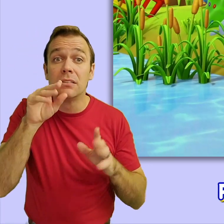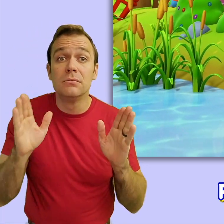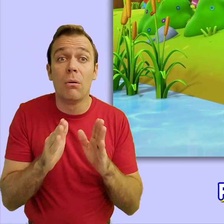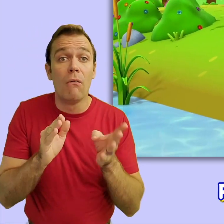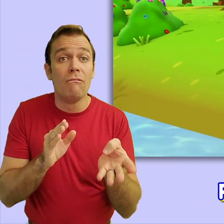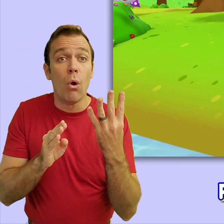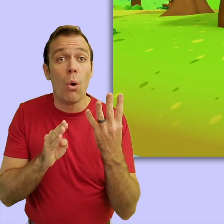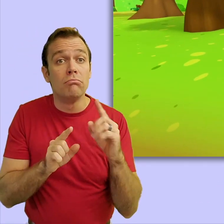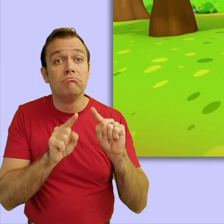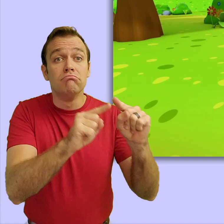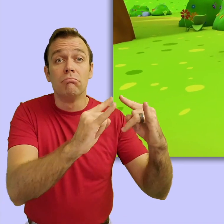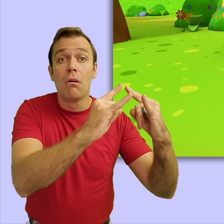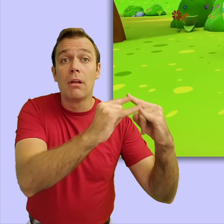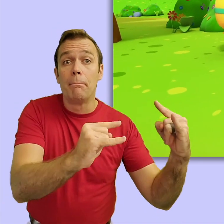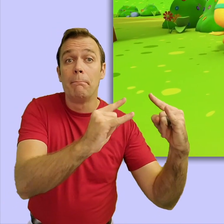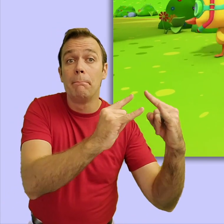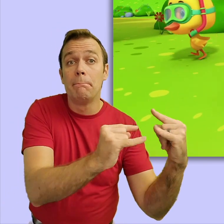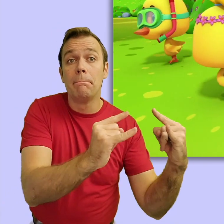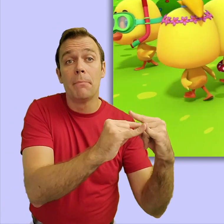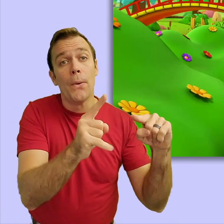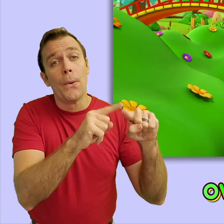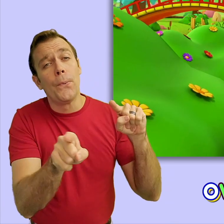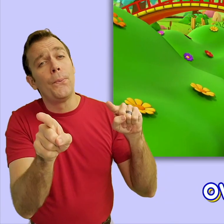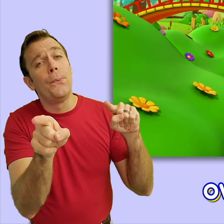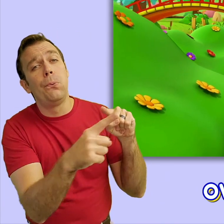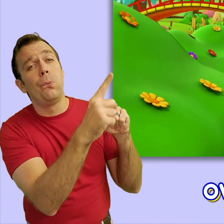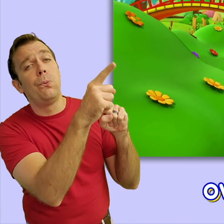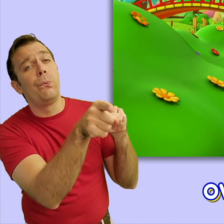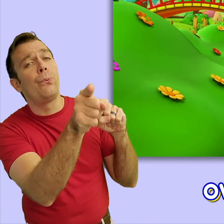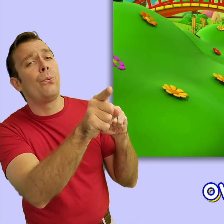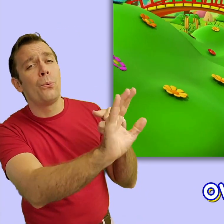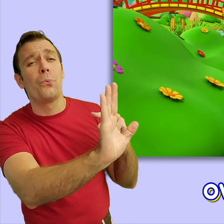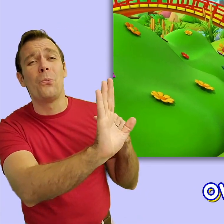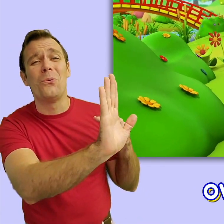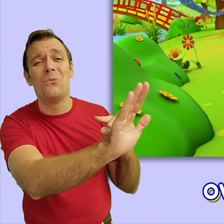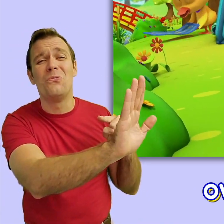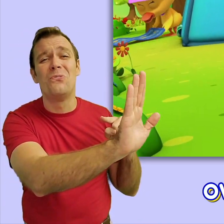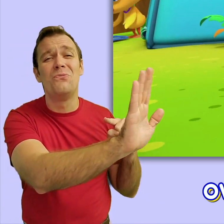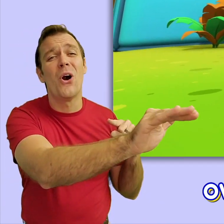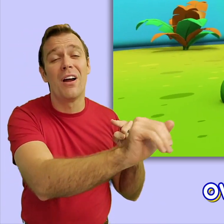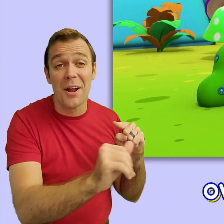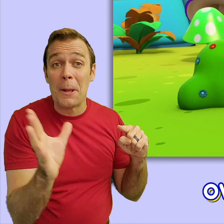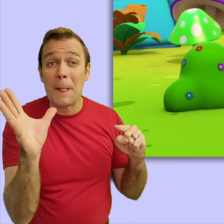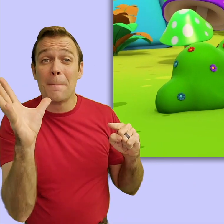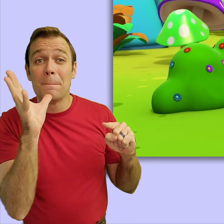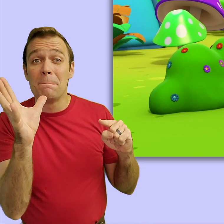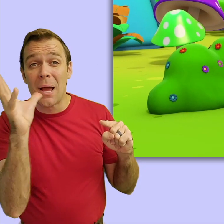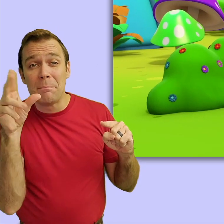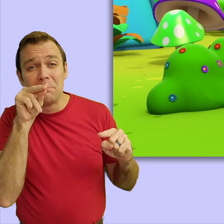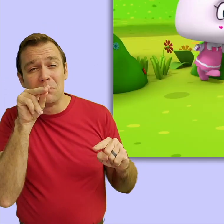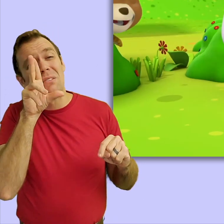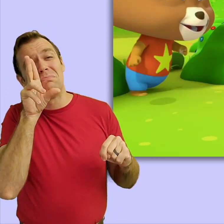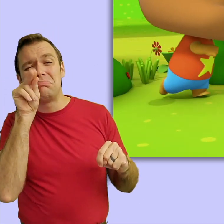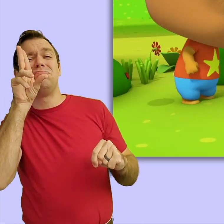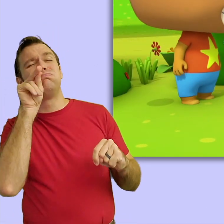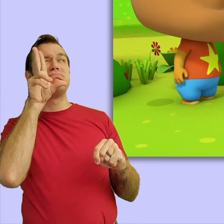Four little ducks went camping one day, over the hill and far away. Bye-bye. Mother